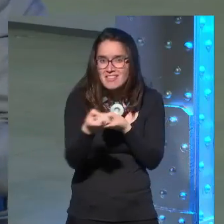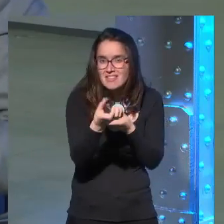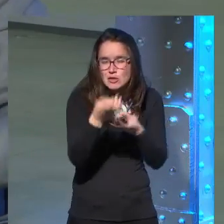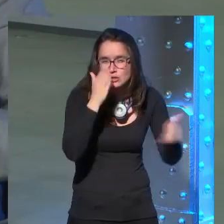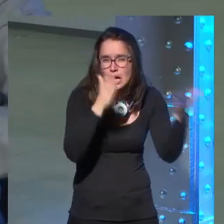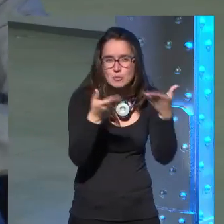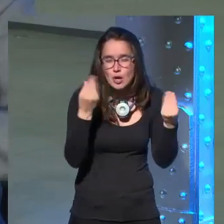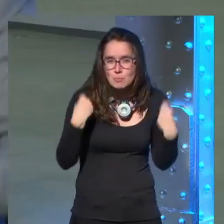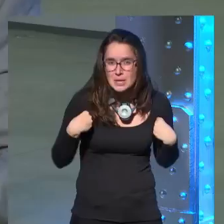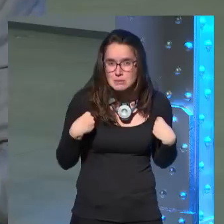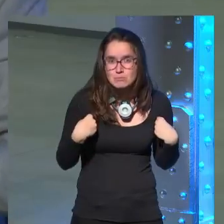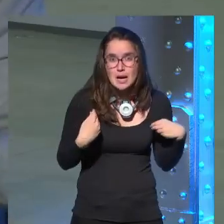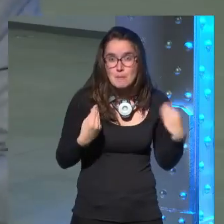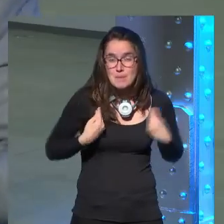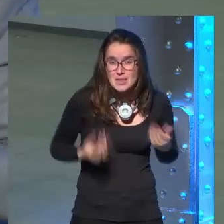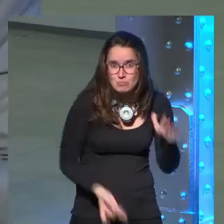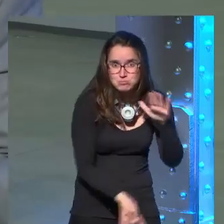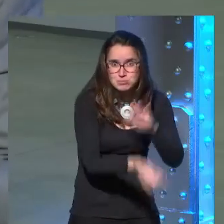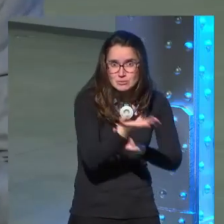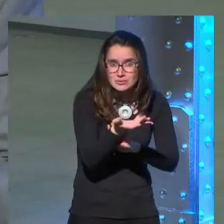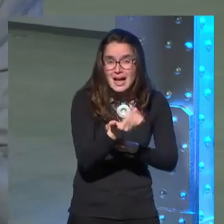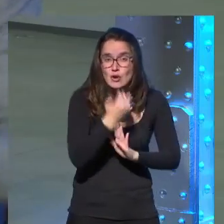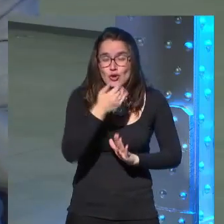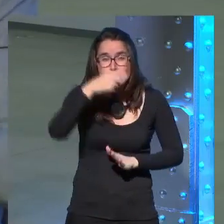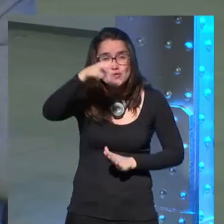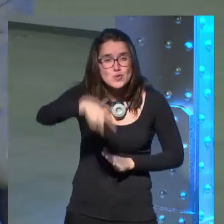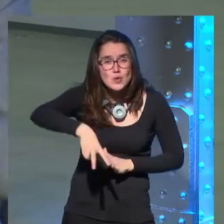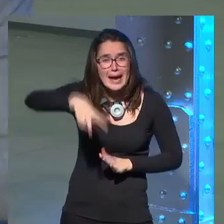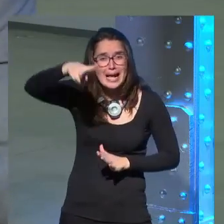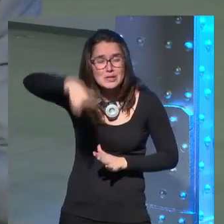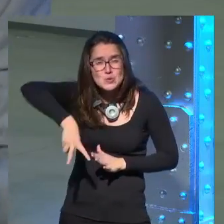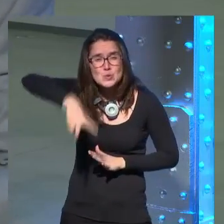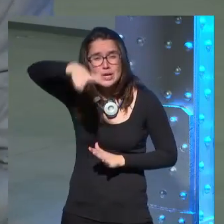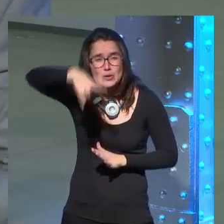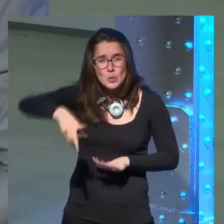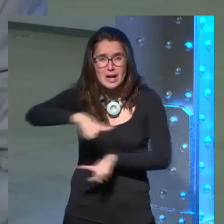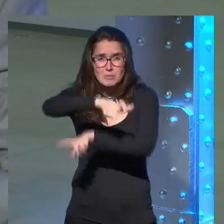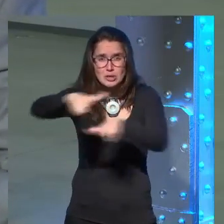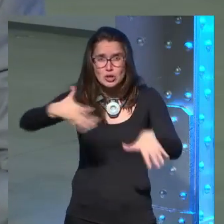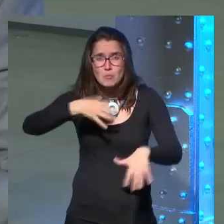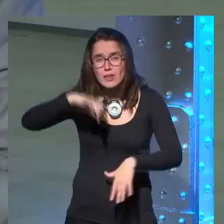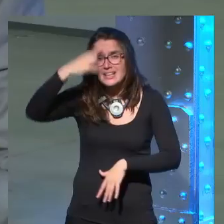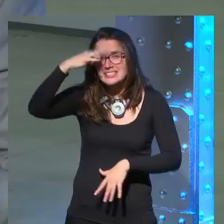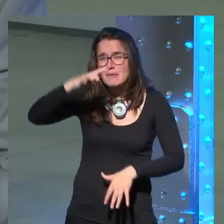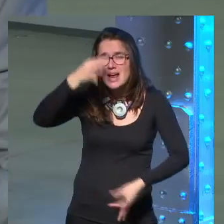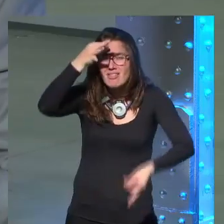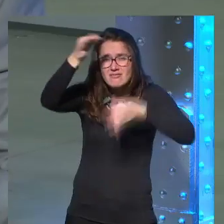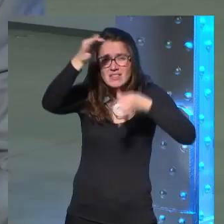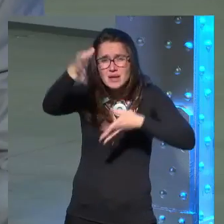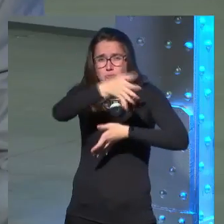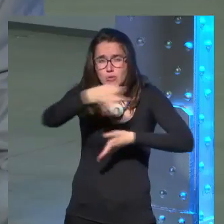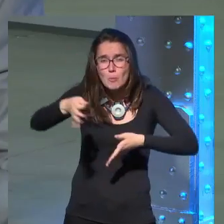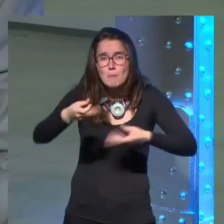of data about that period, that is not something that perhaps we will never get to know, how